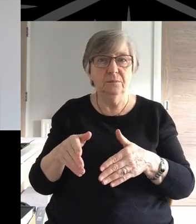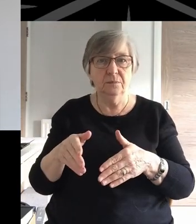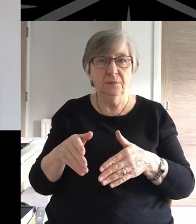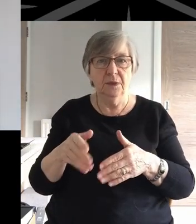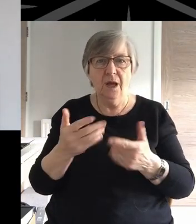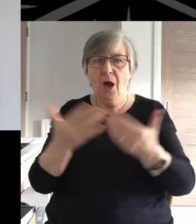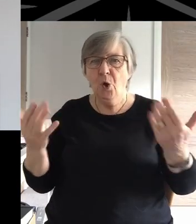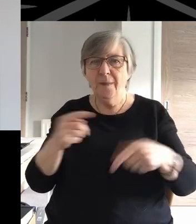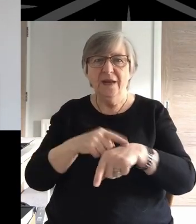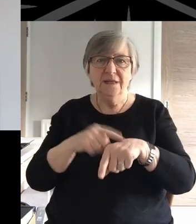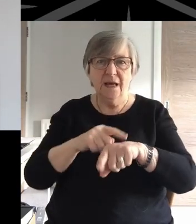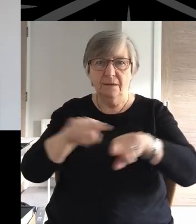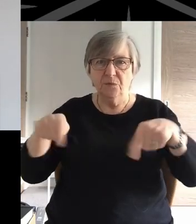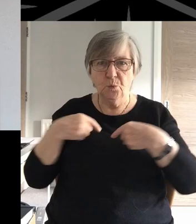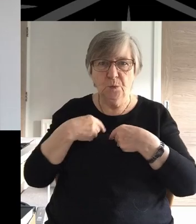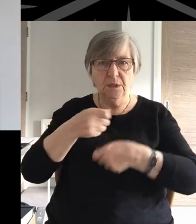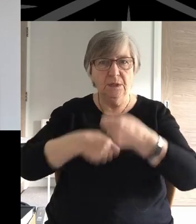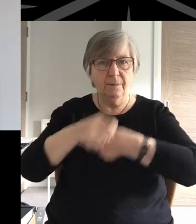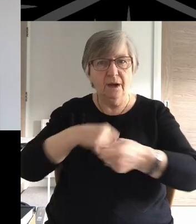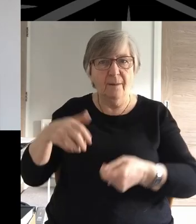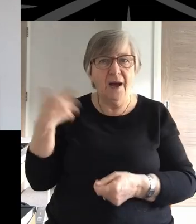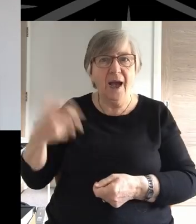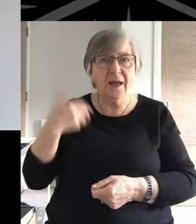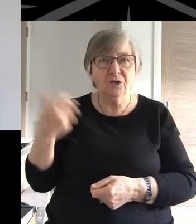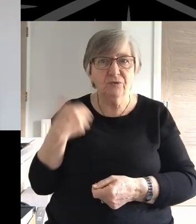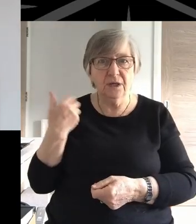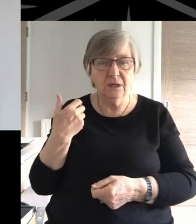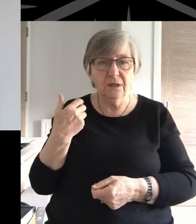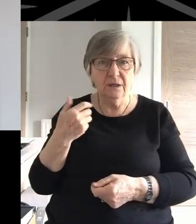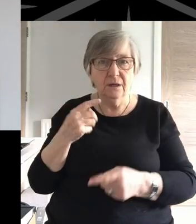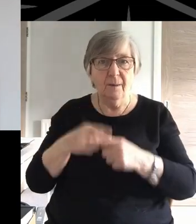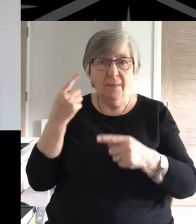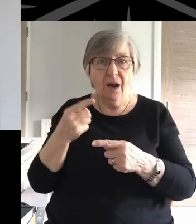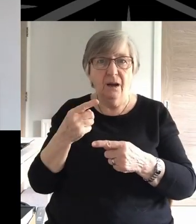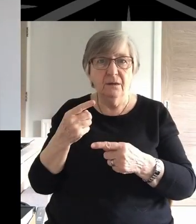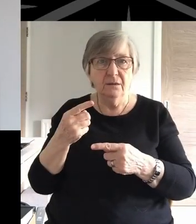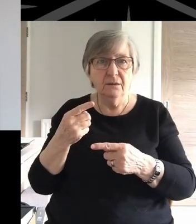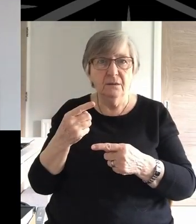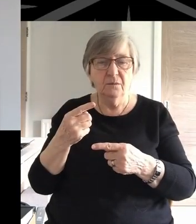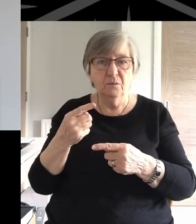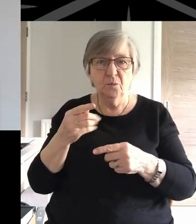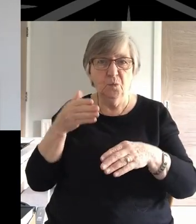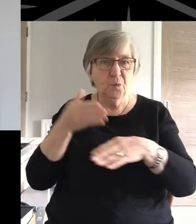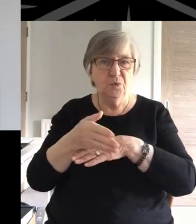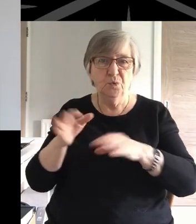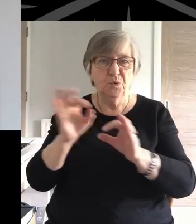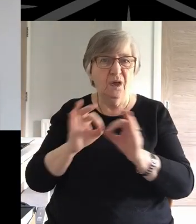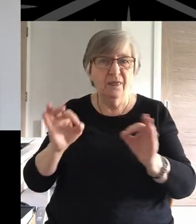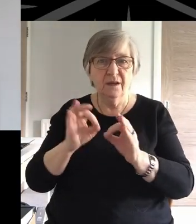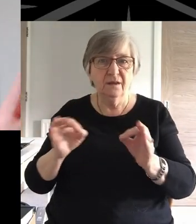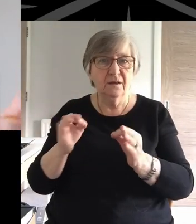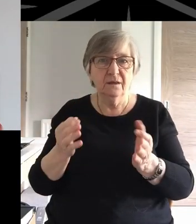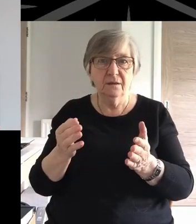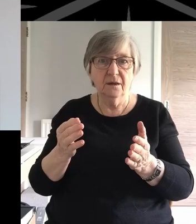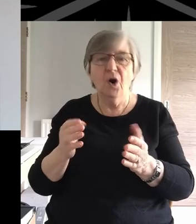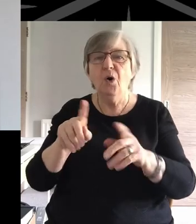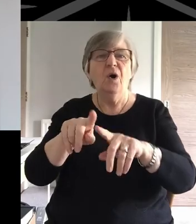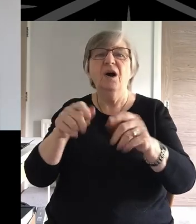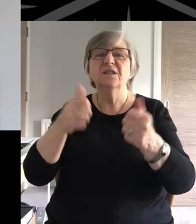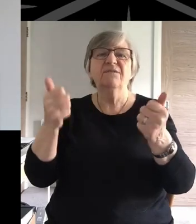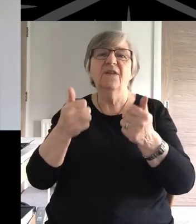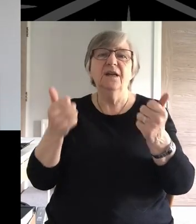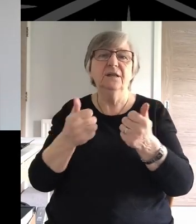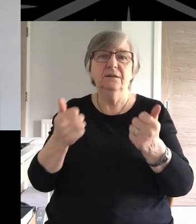How many times have we gotten angry about something, but instead of addressing the issue, we act passive-aggressively? It's fine, we